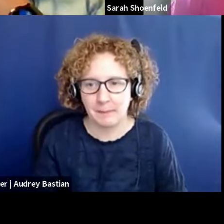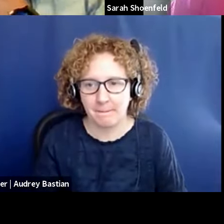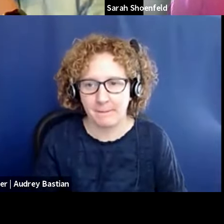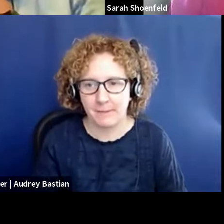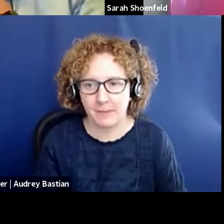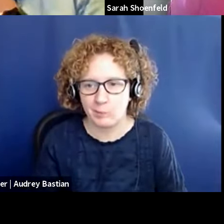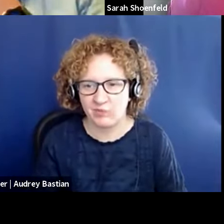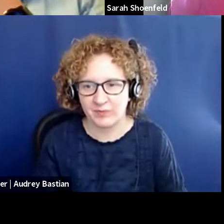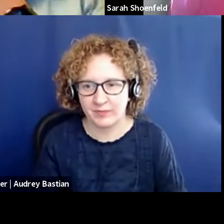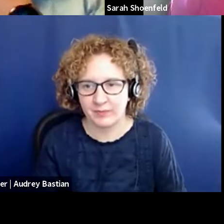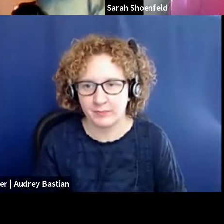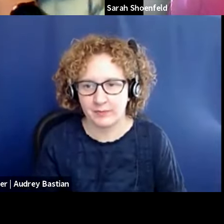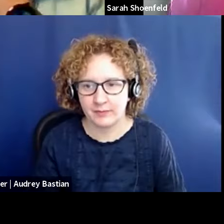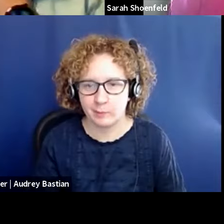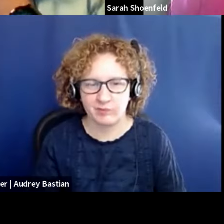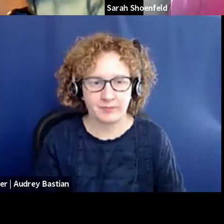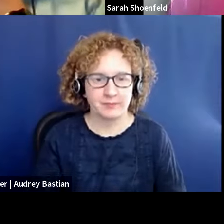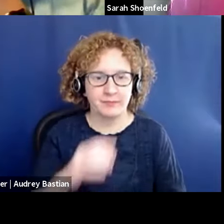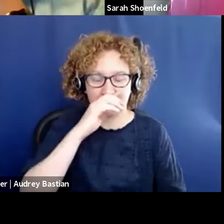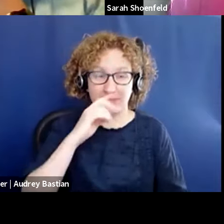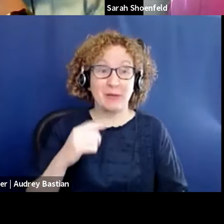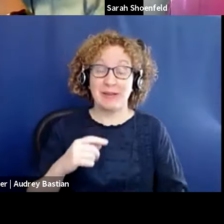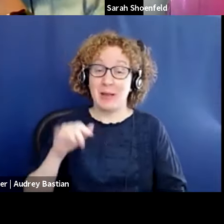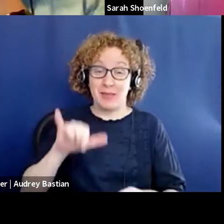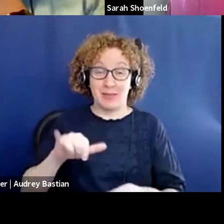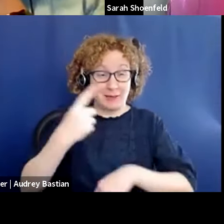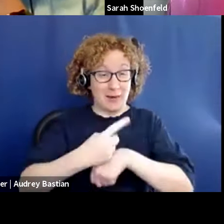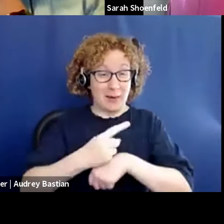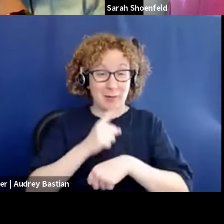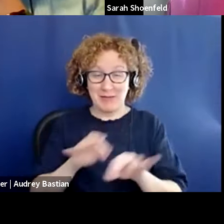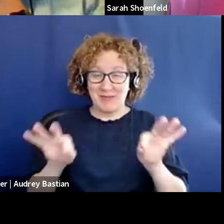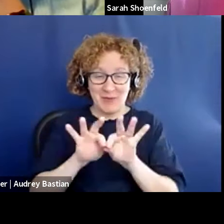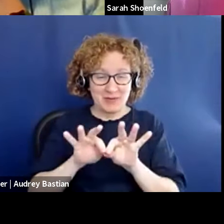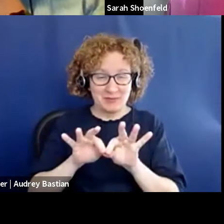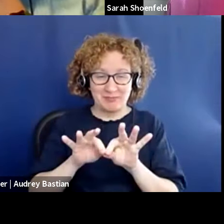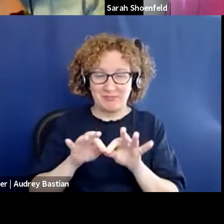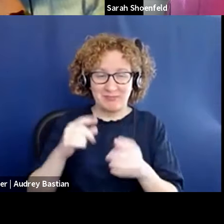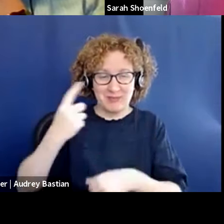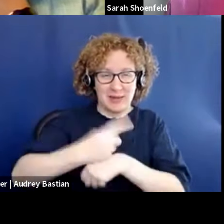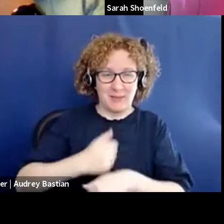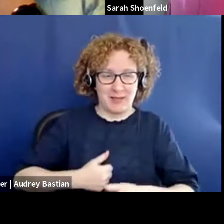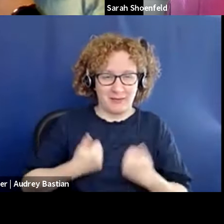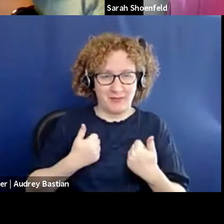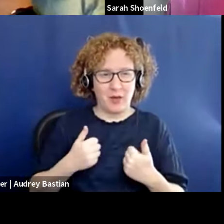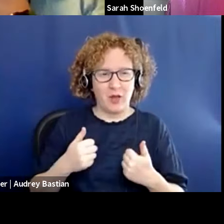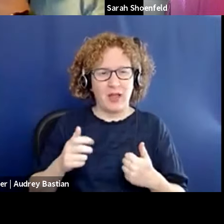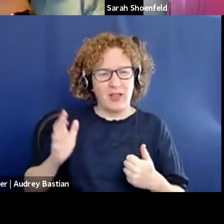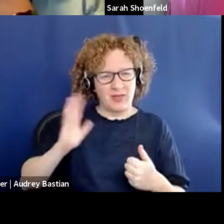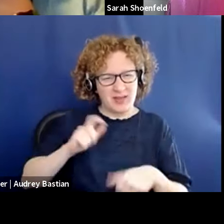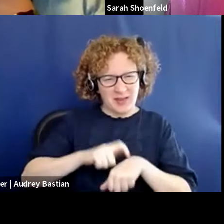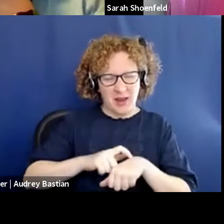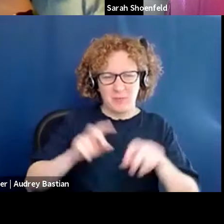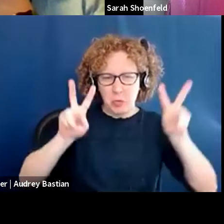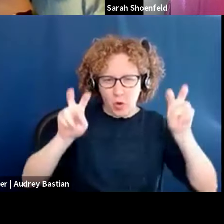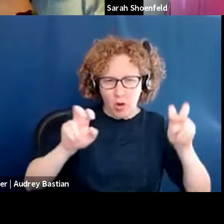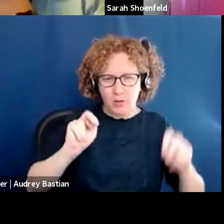remember the African-American students, we were Negroes then, and then we were going from Negro to Black to